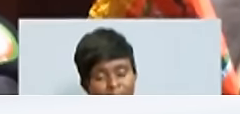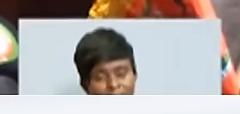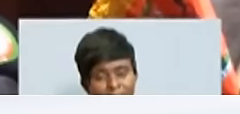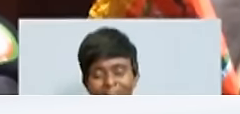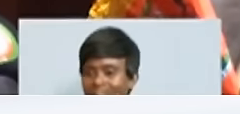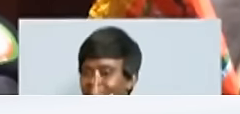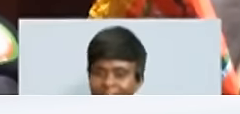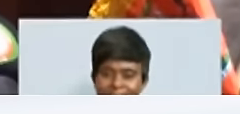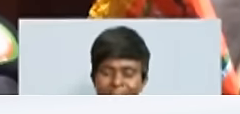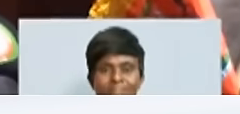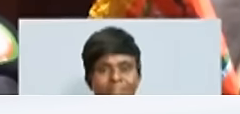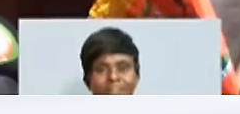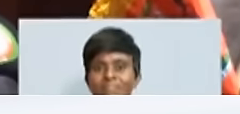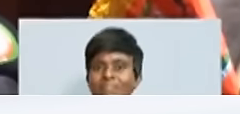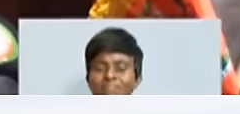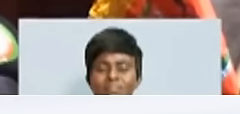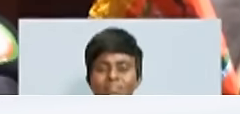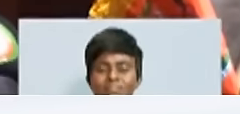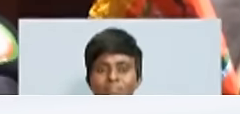kicking out laziness